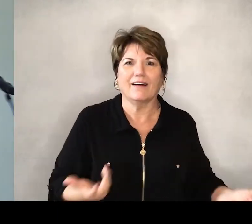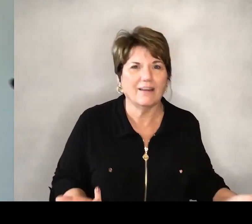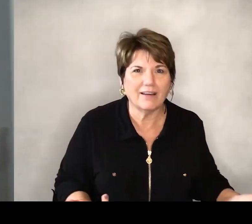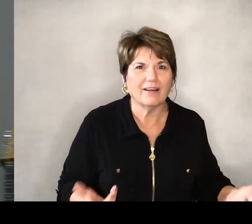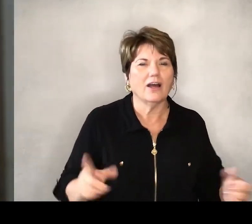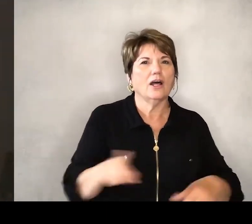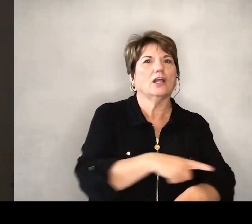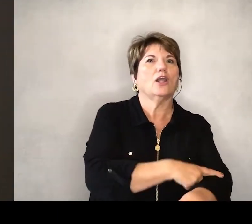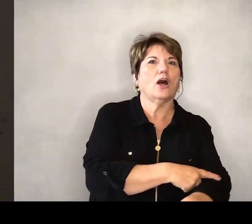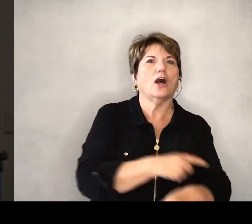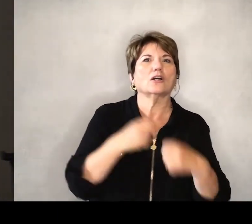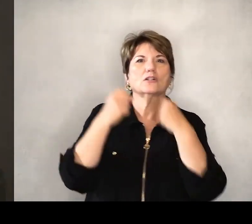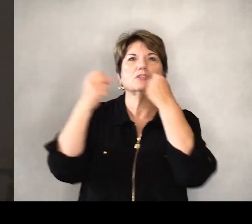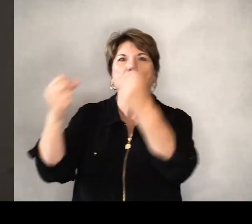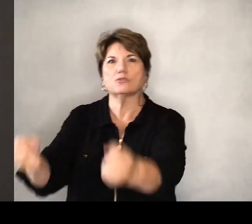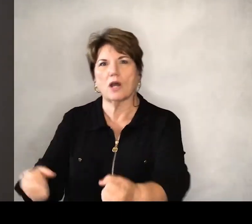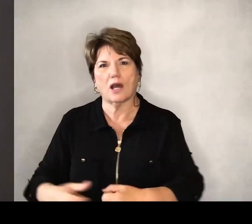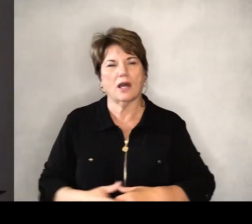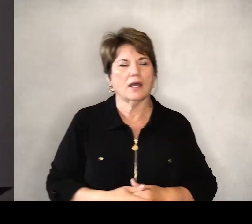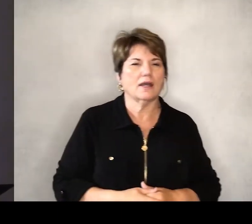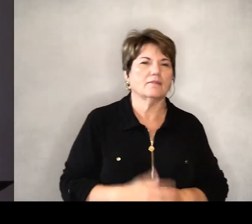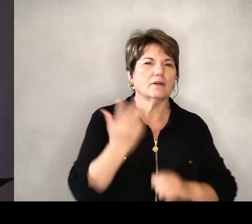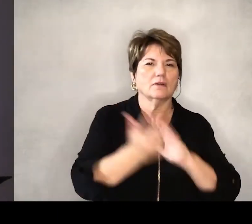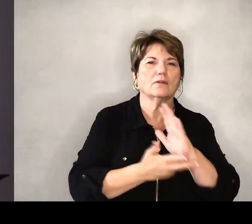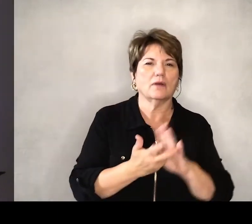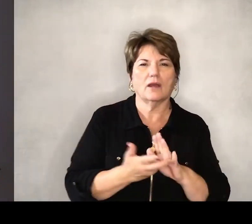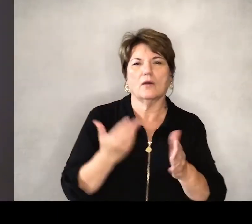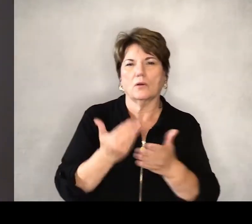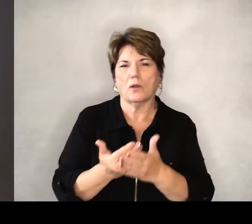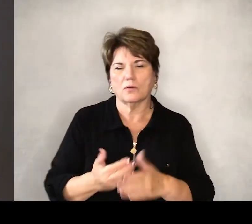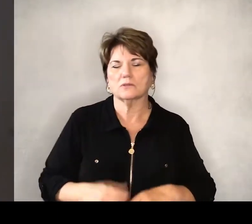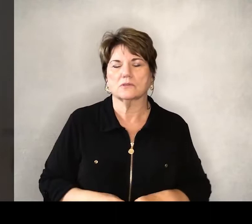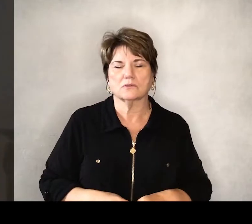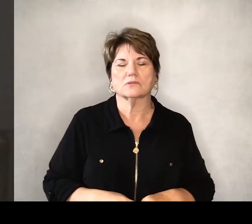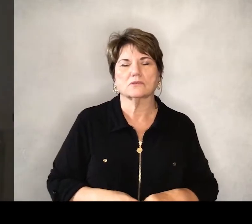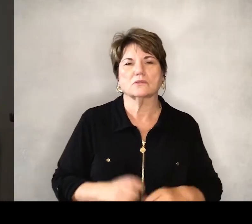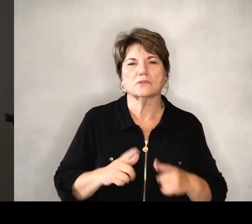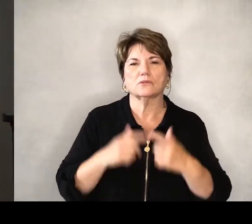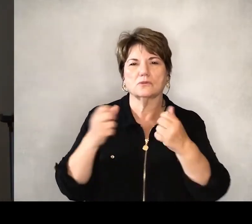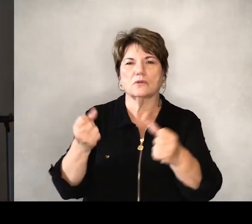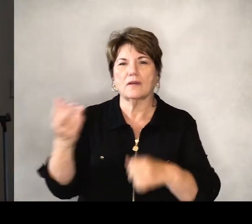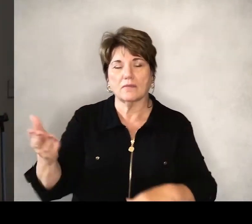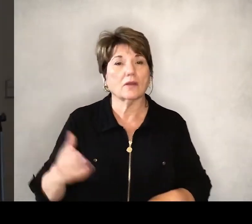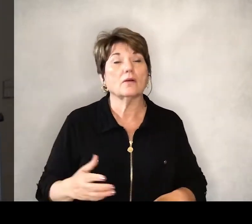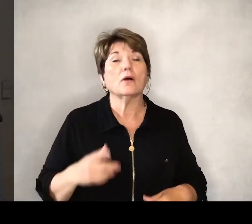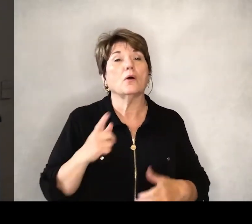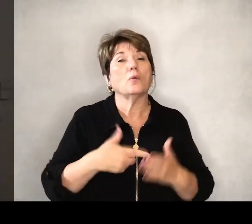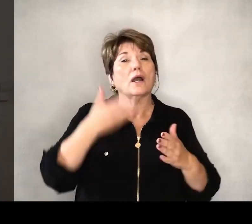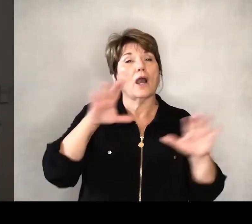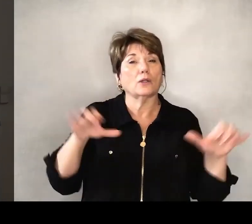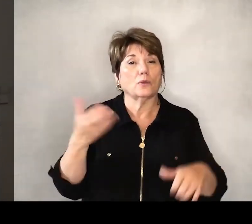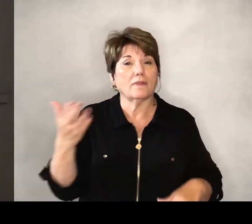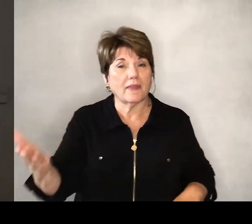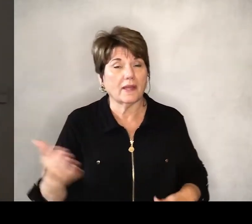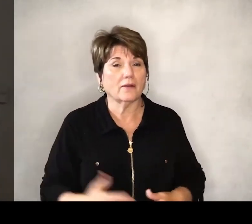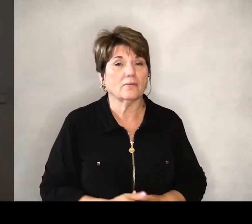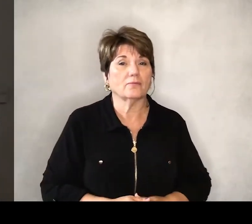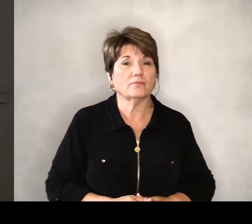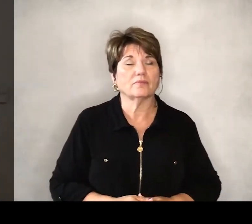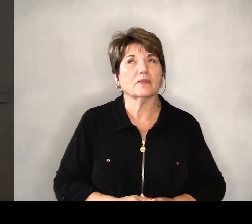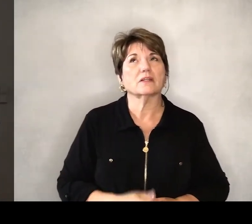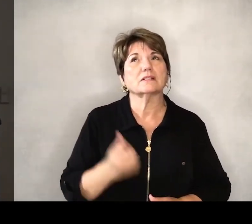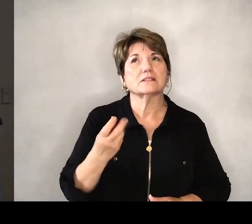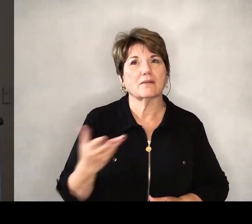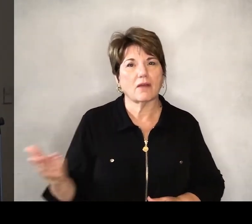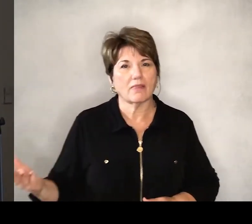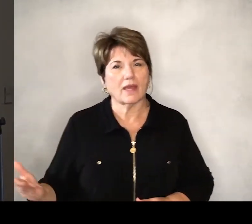that was the longest drive it took me the entire time I was there, right? And what did God do at Beverly Hills Presbyterian Church? He did a couple